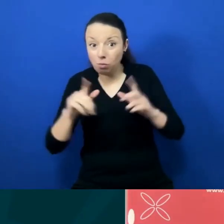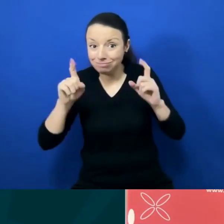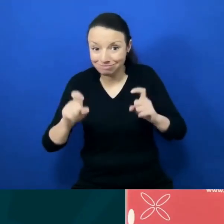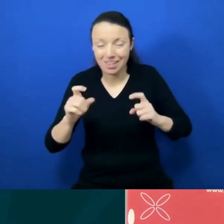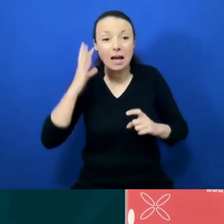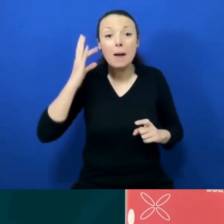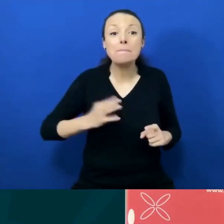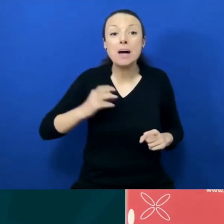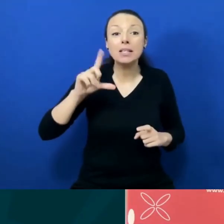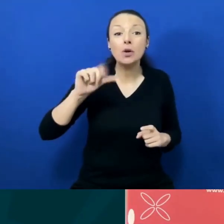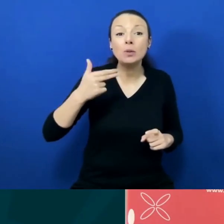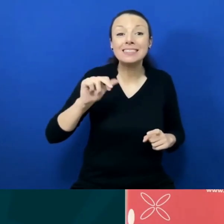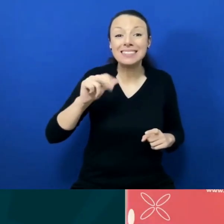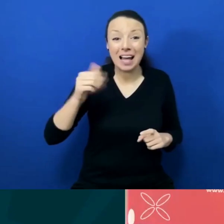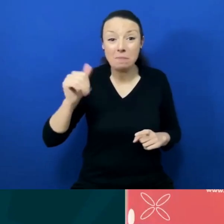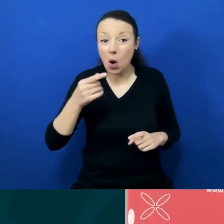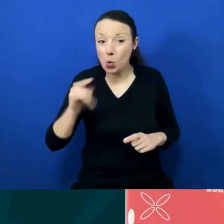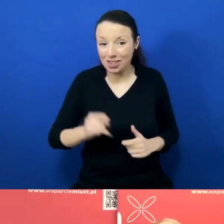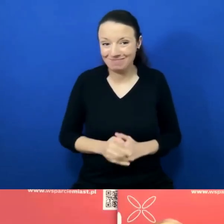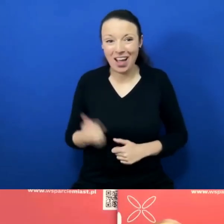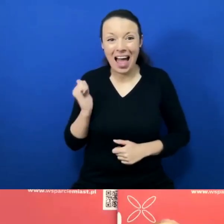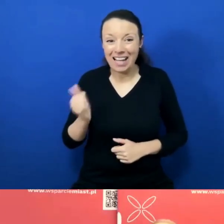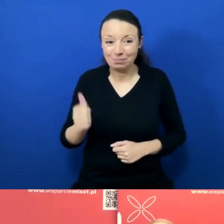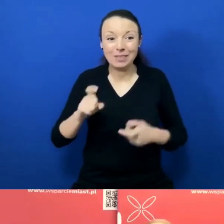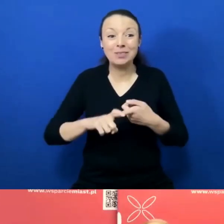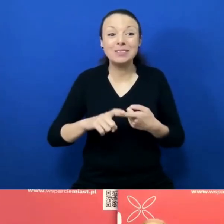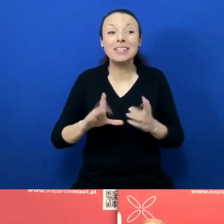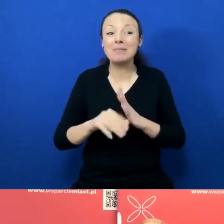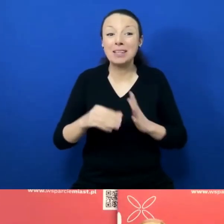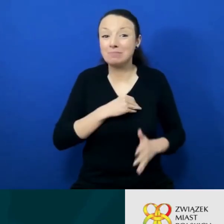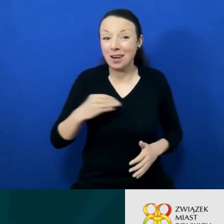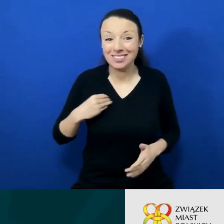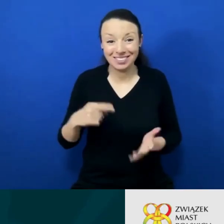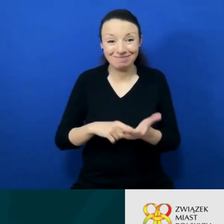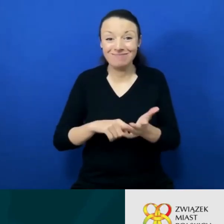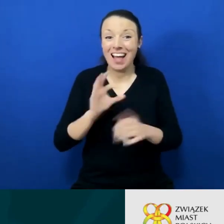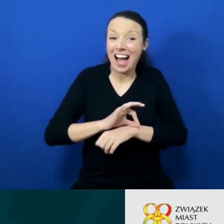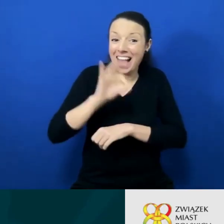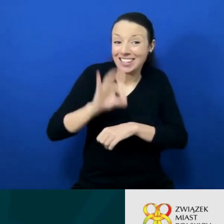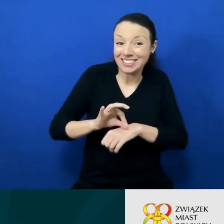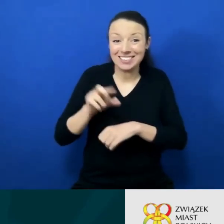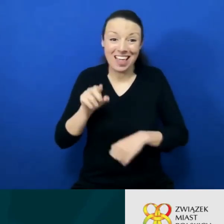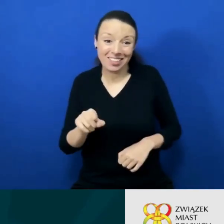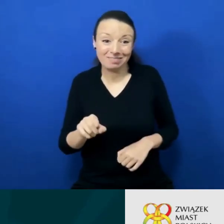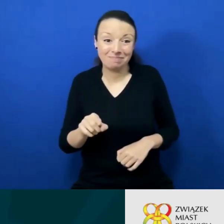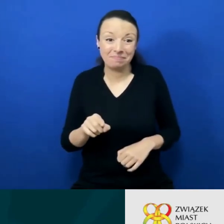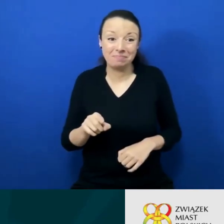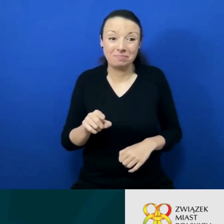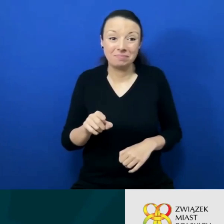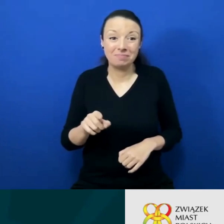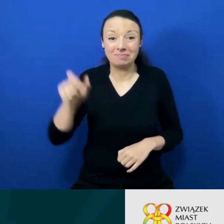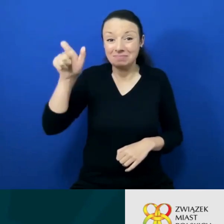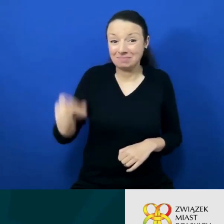point. I'd like to ask Ms. Lucyna Maury, expert of the Association of the Polish Cities,